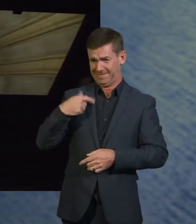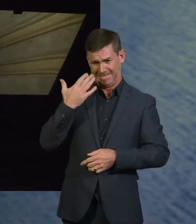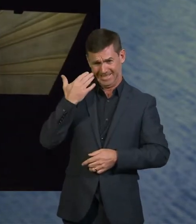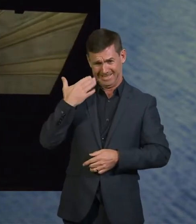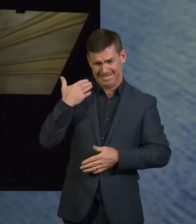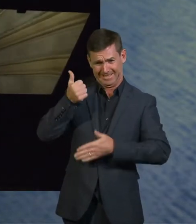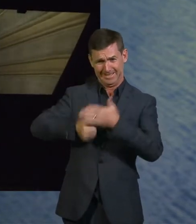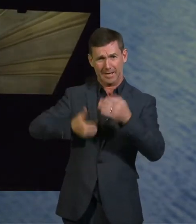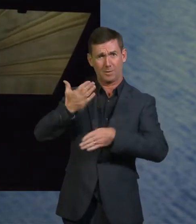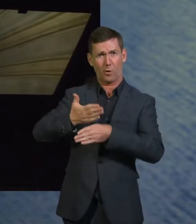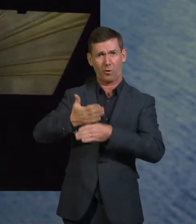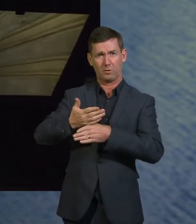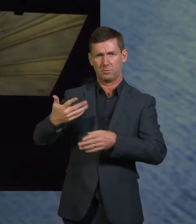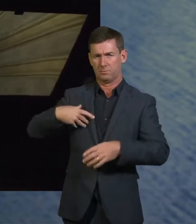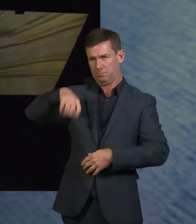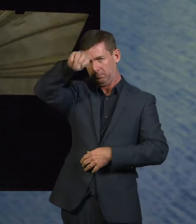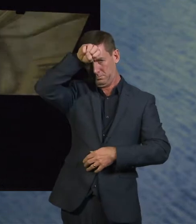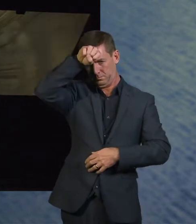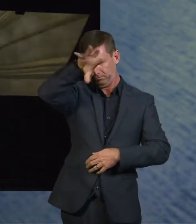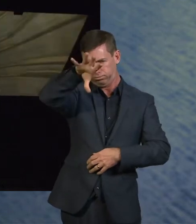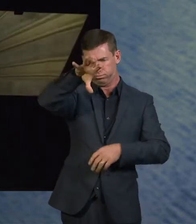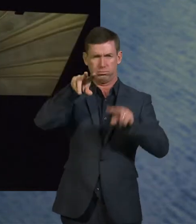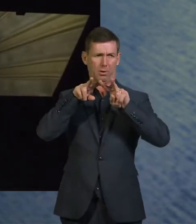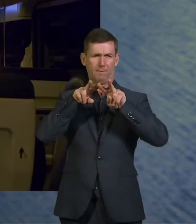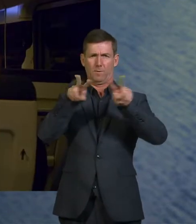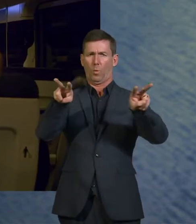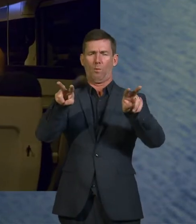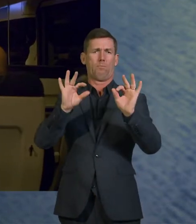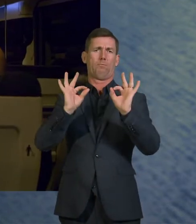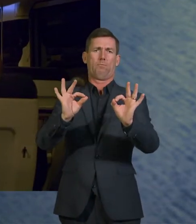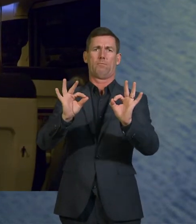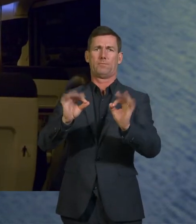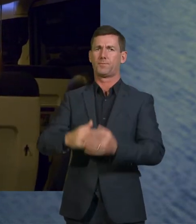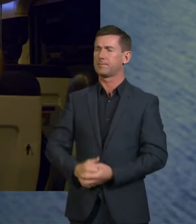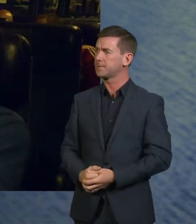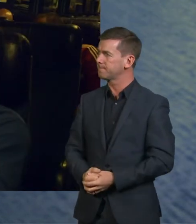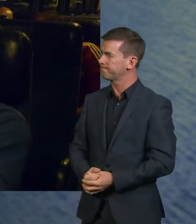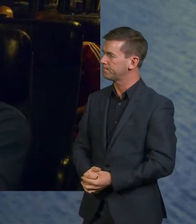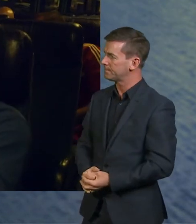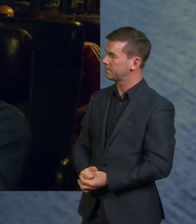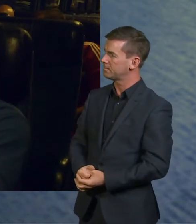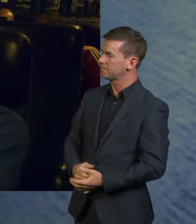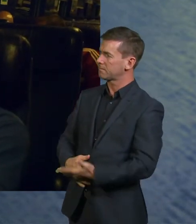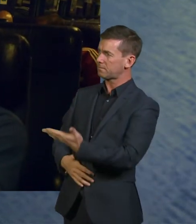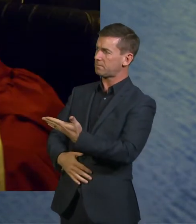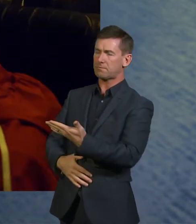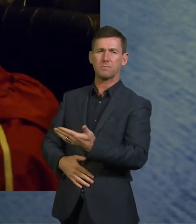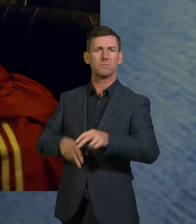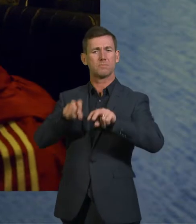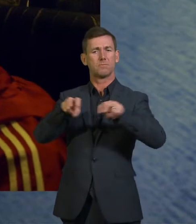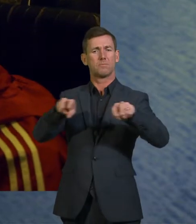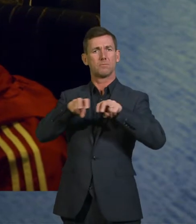The train's headlights give her the best possible view of the tunnel, and the truckers in the club car never see what she